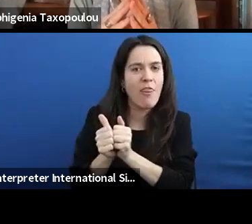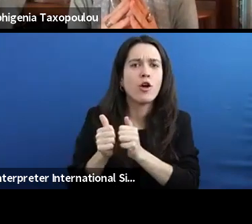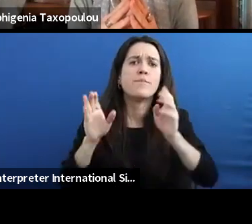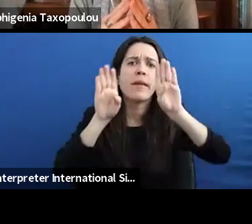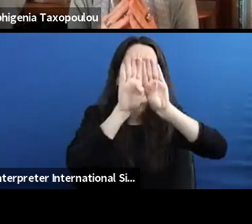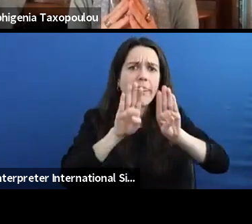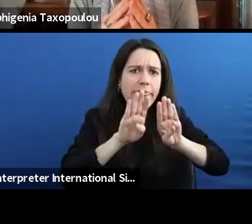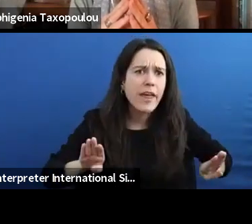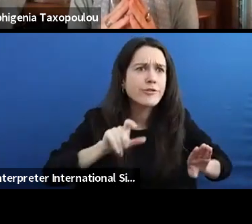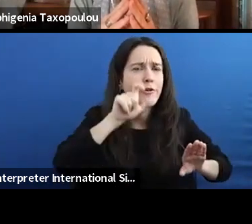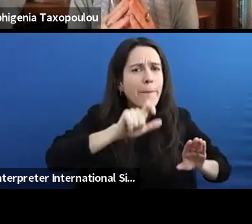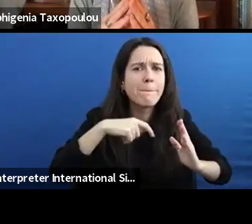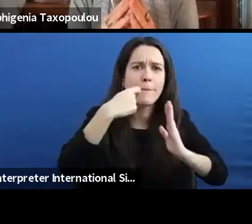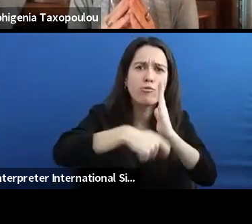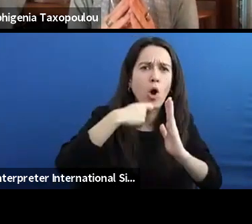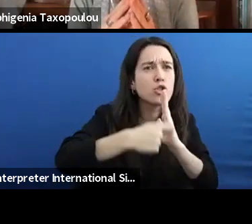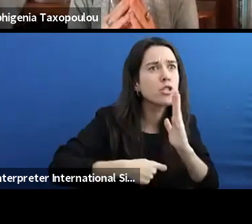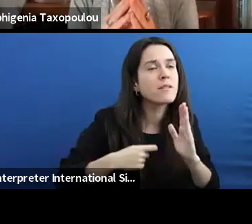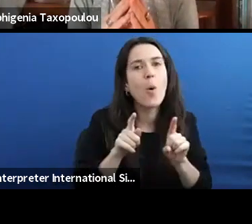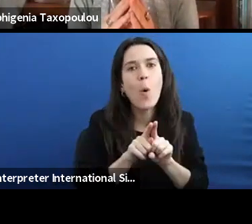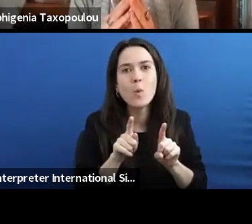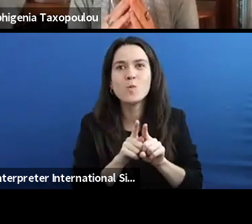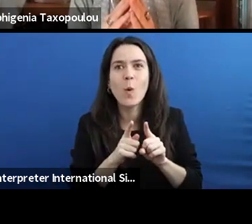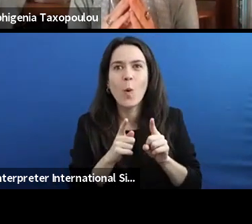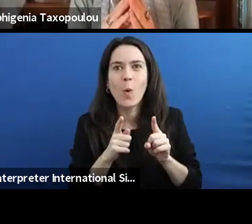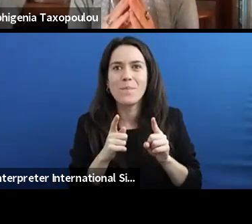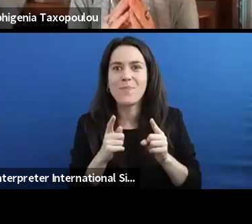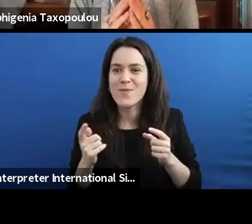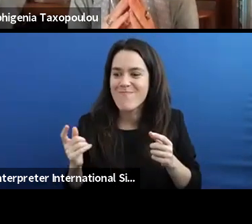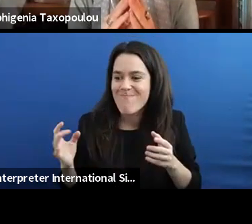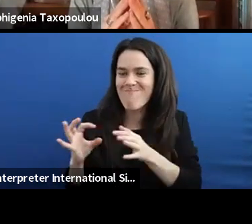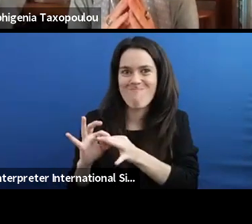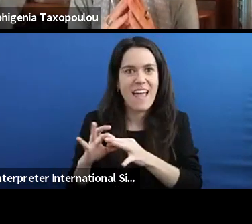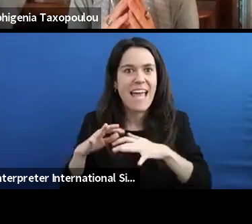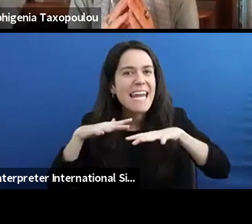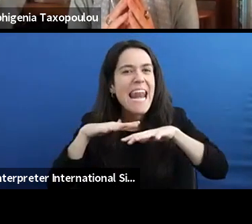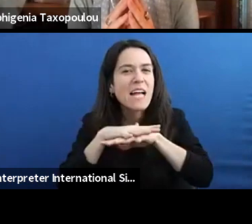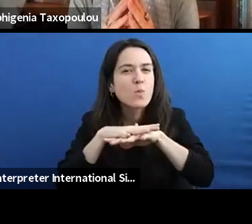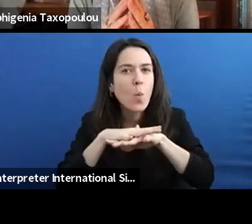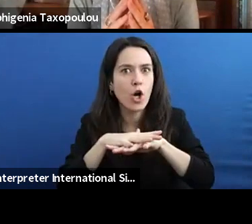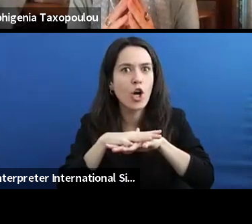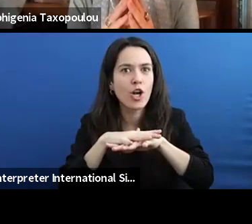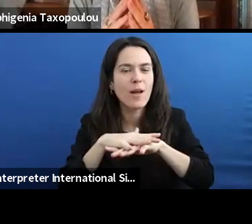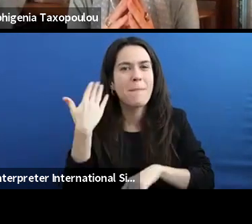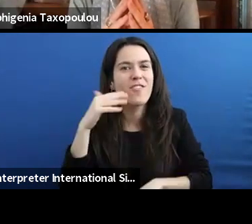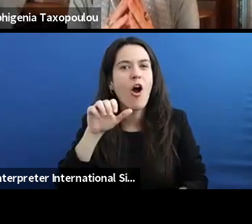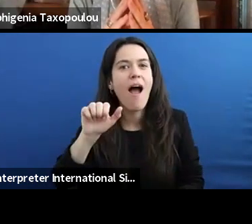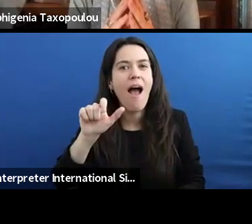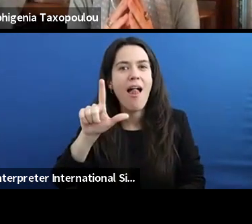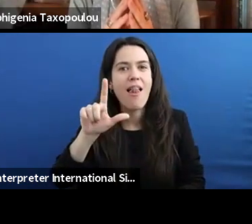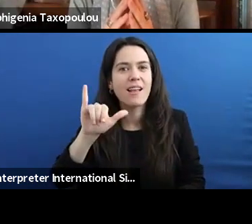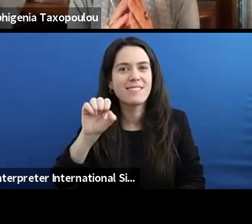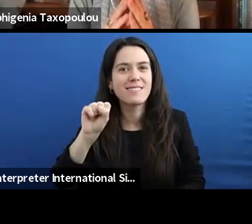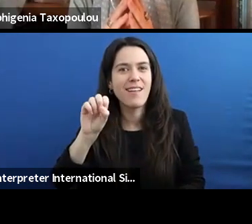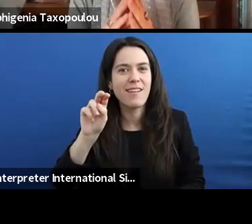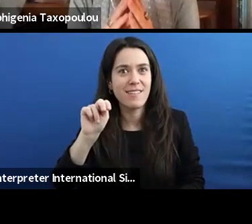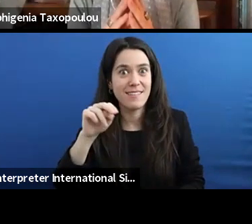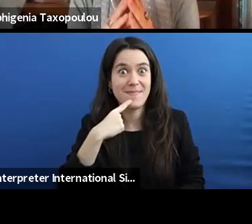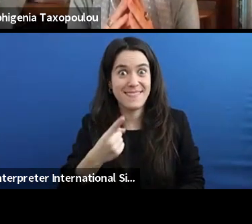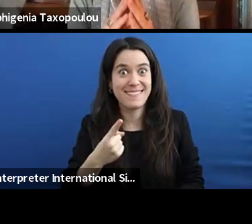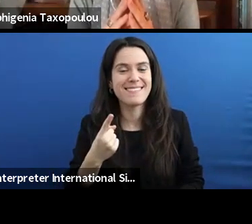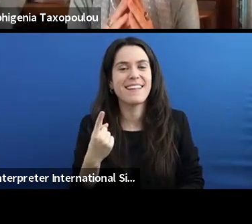making some project about it, but it's really a collaboration network. Alison told it before, it's really important to